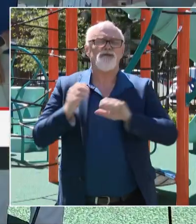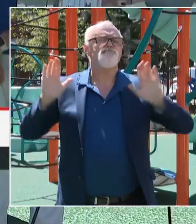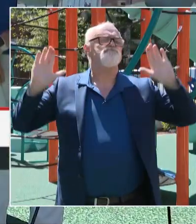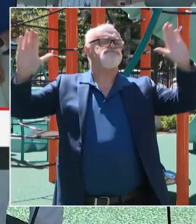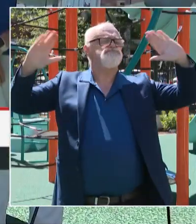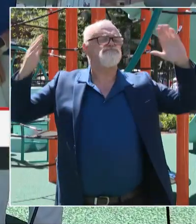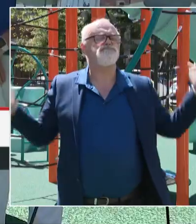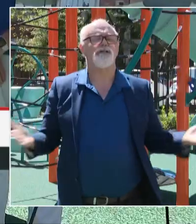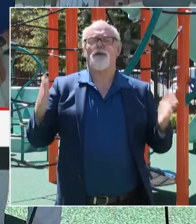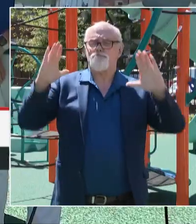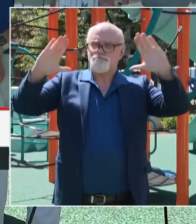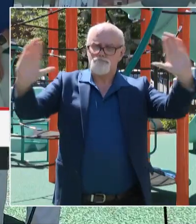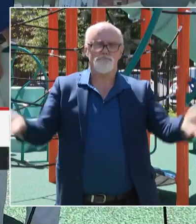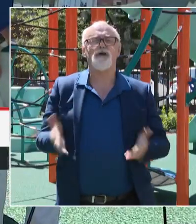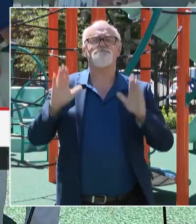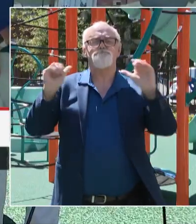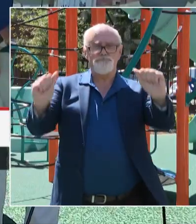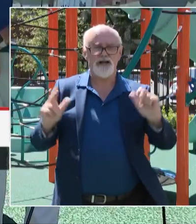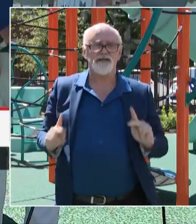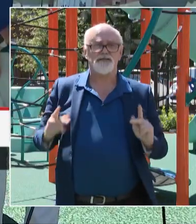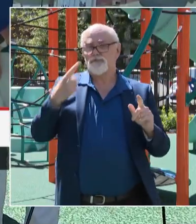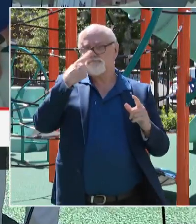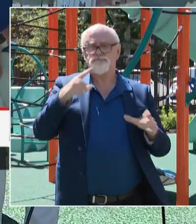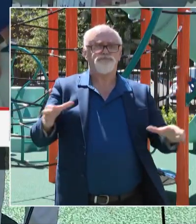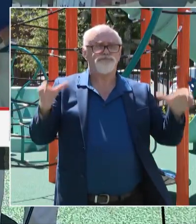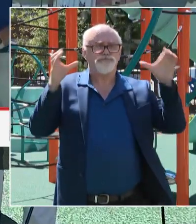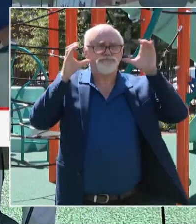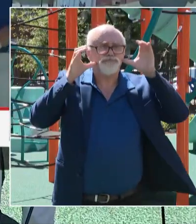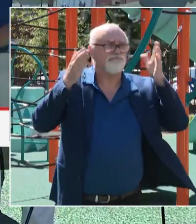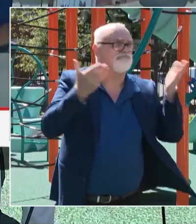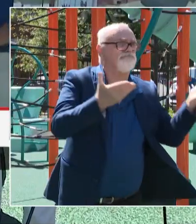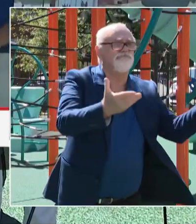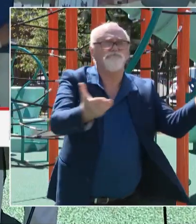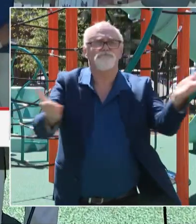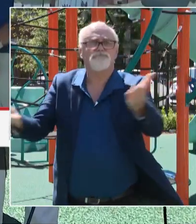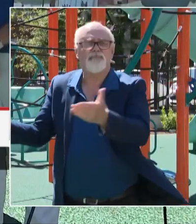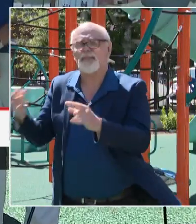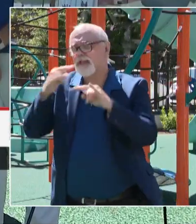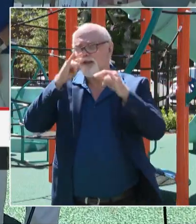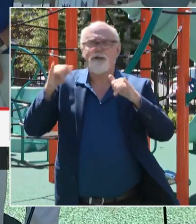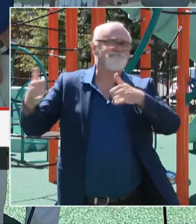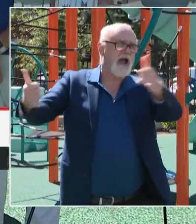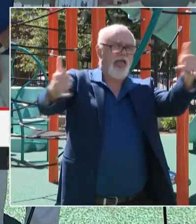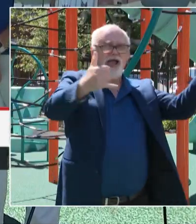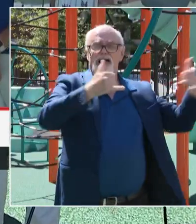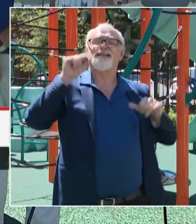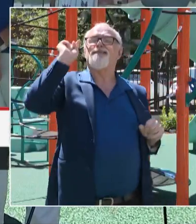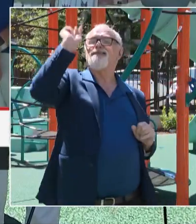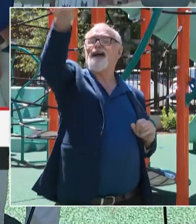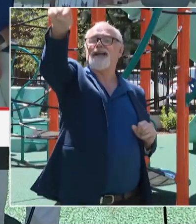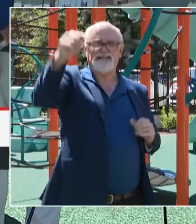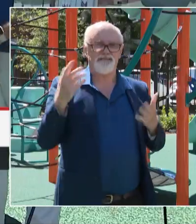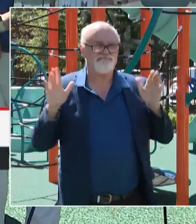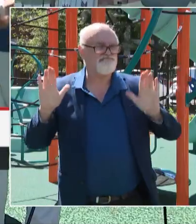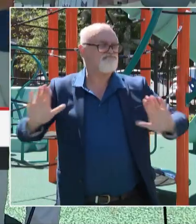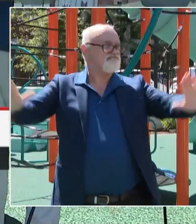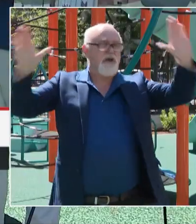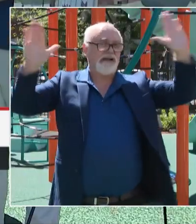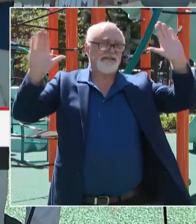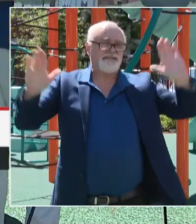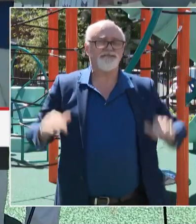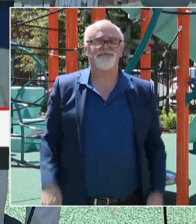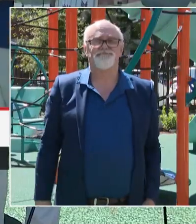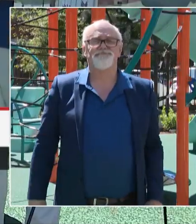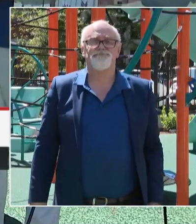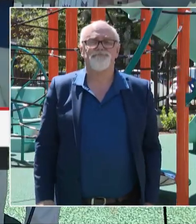If you can listen carefully, you hear our young people on the playground. Doesn't that sound great? It sounds amazing to get our students back